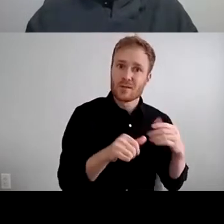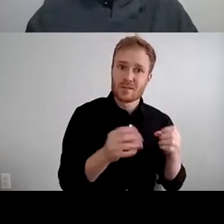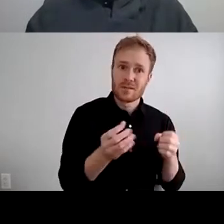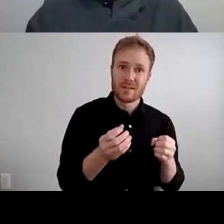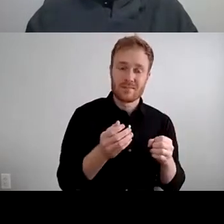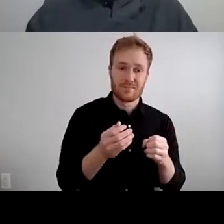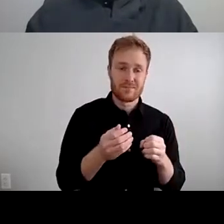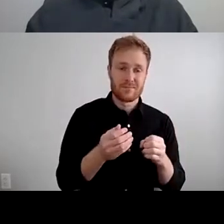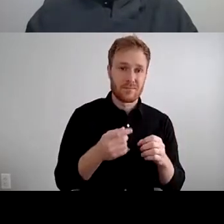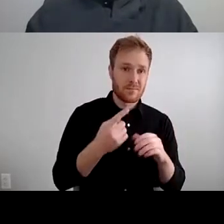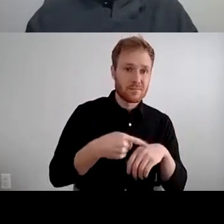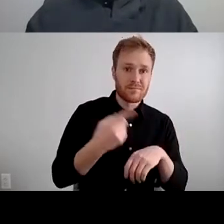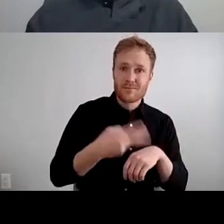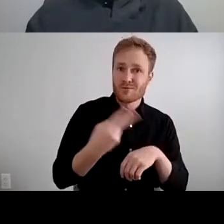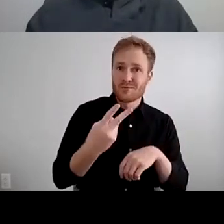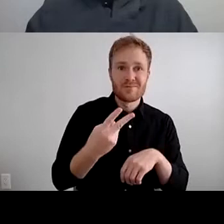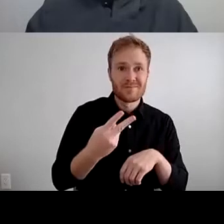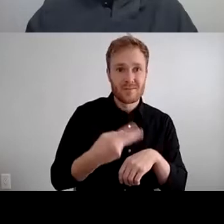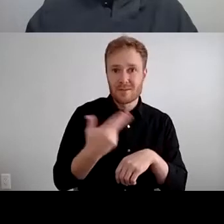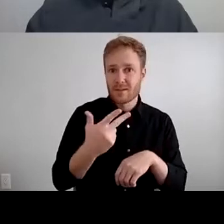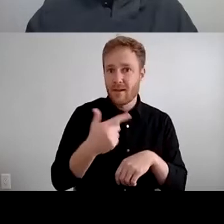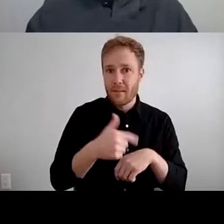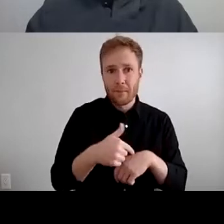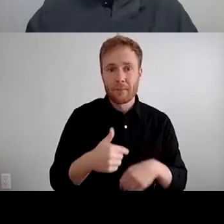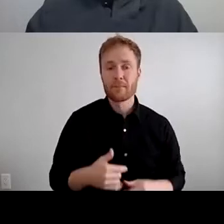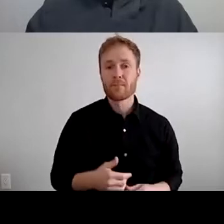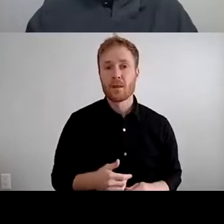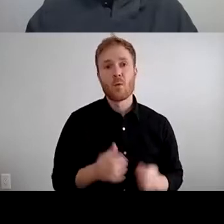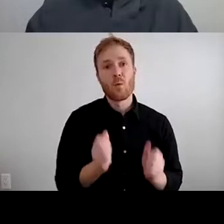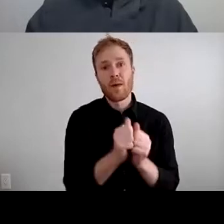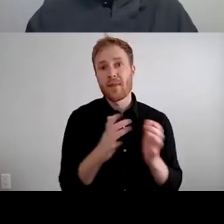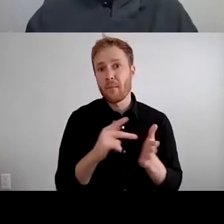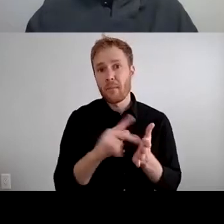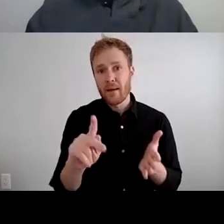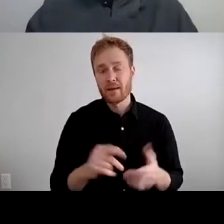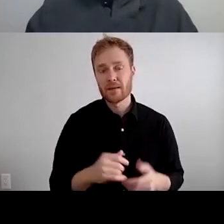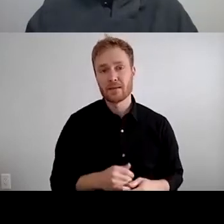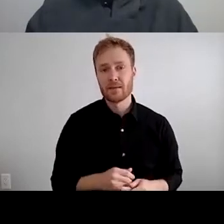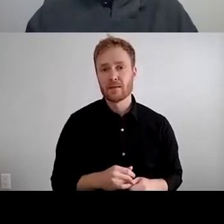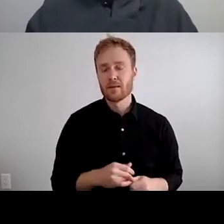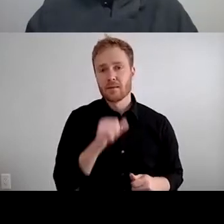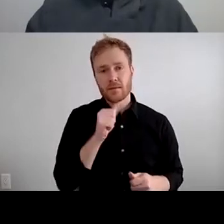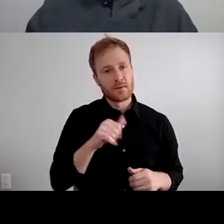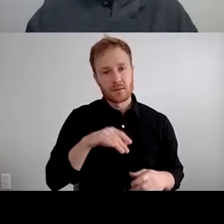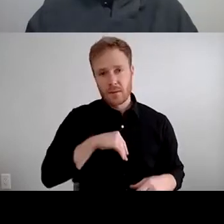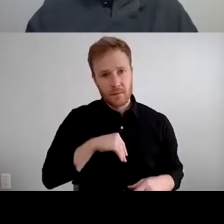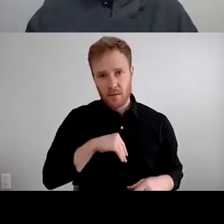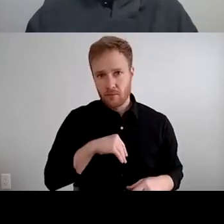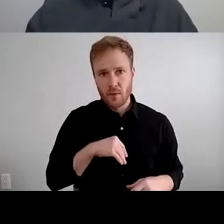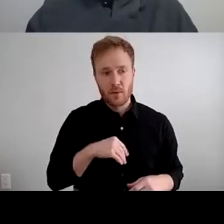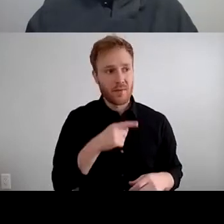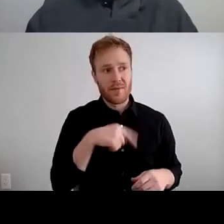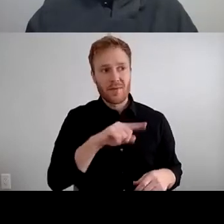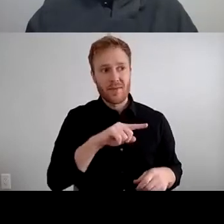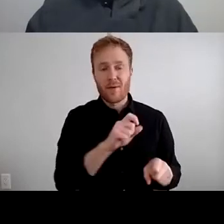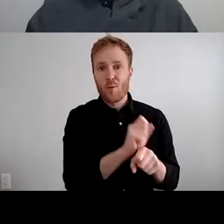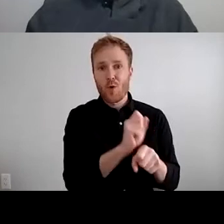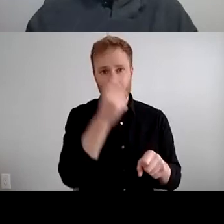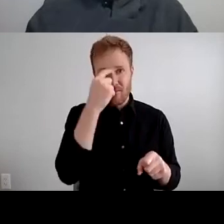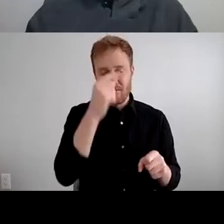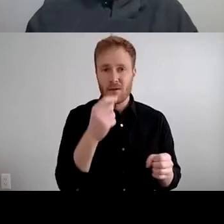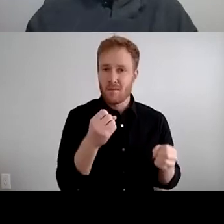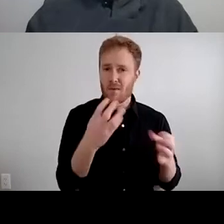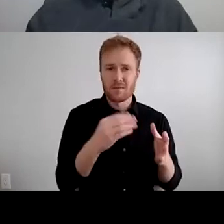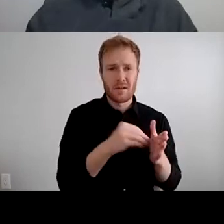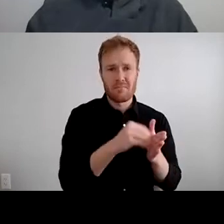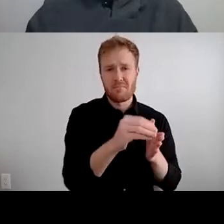pay. This is unacceptable considering that they work for multi-million and billion-dollar corporations. It's time for the